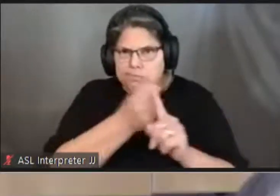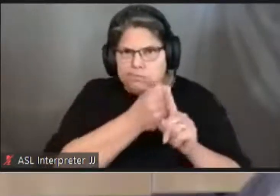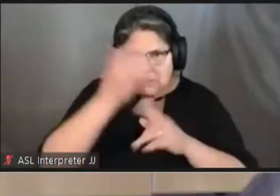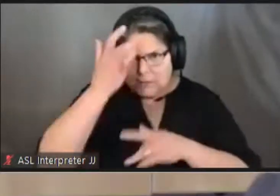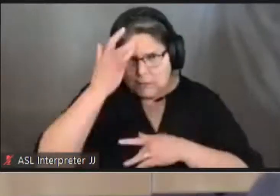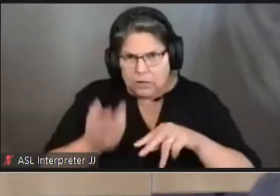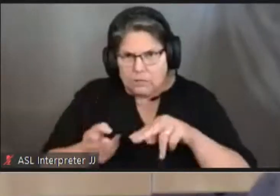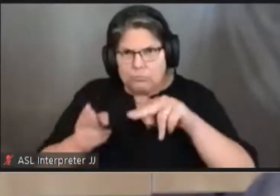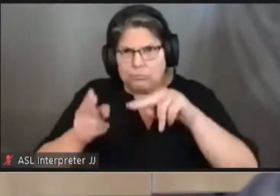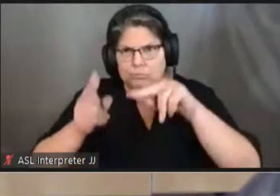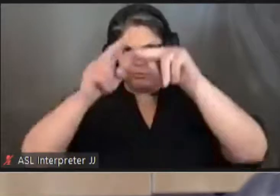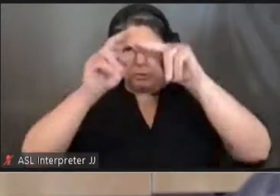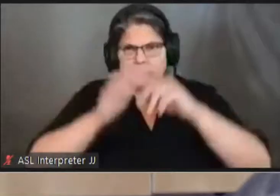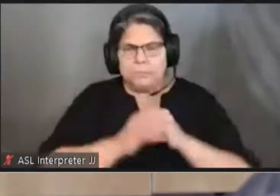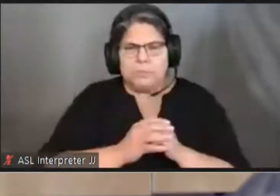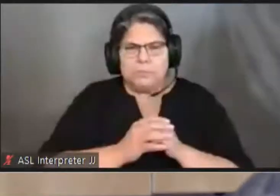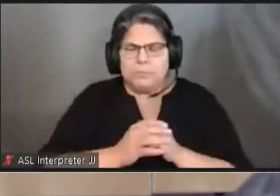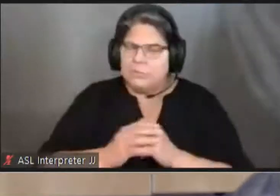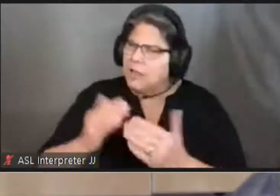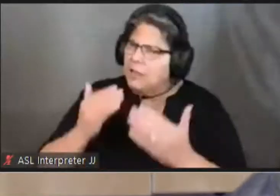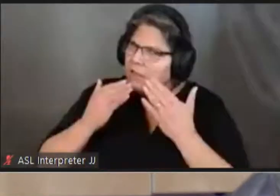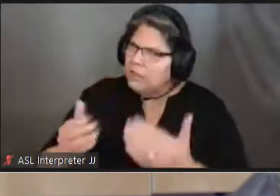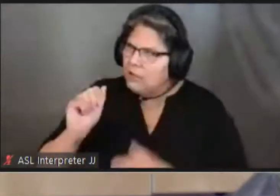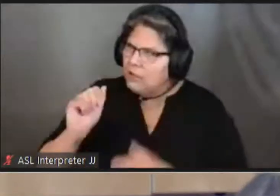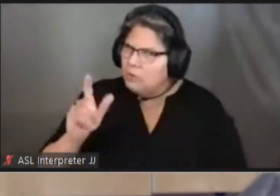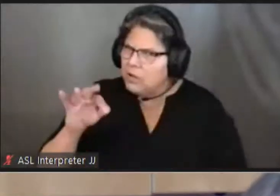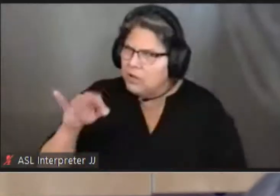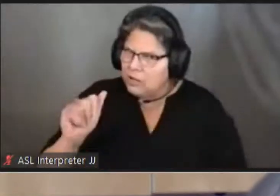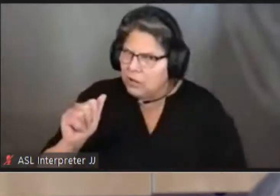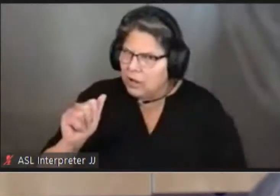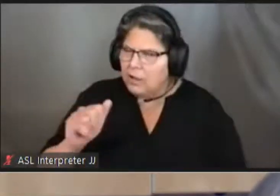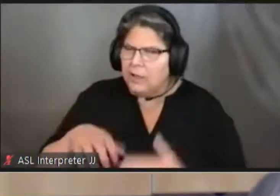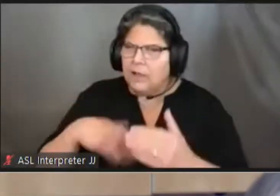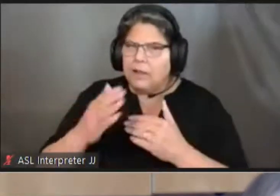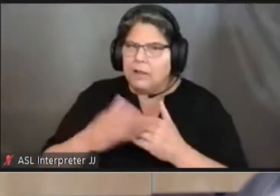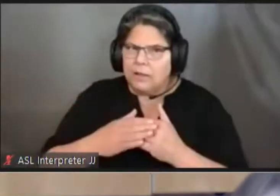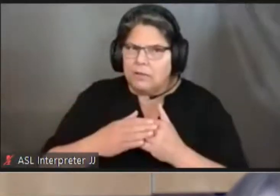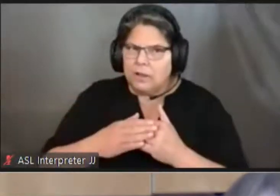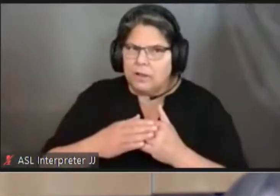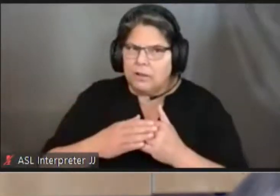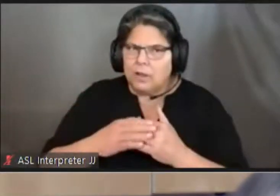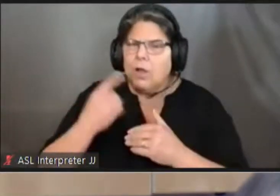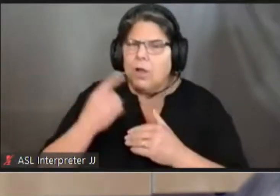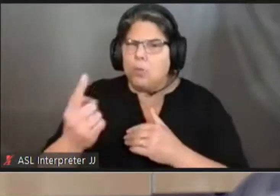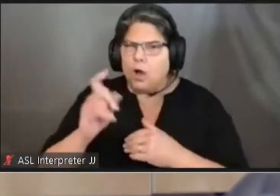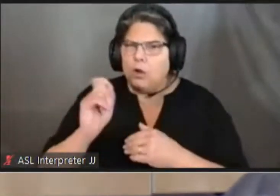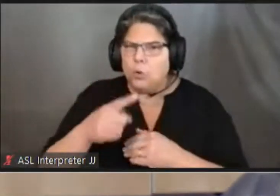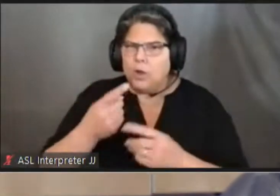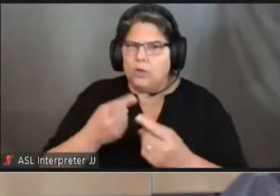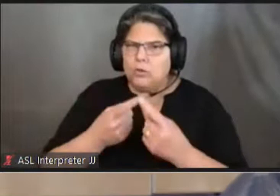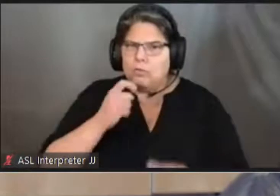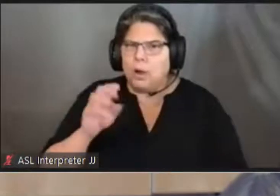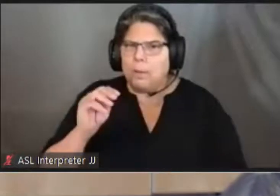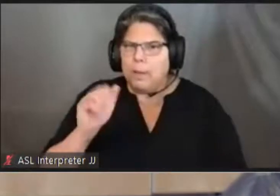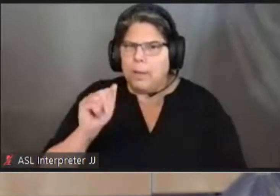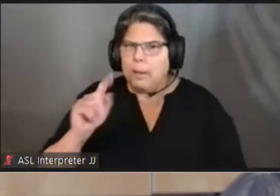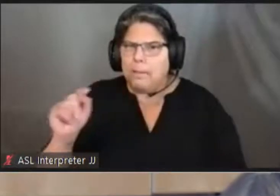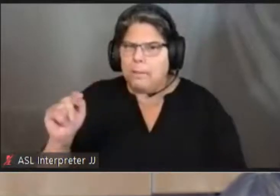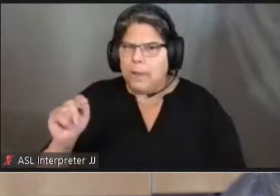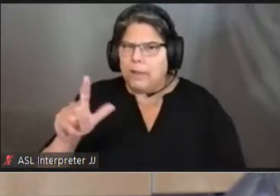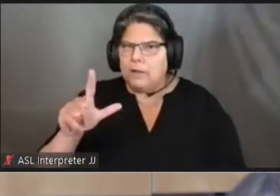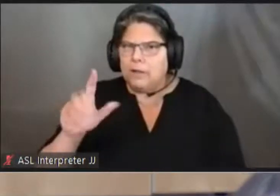Thank you so much for those questions, Alicia. Next up, we have one pre-submitted question from Matt Lefevre with